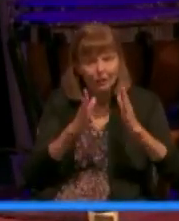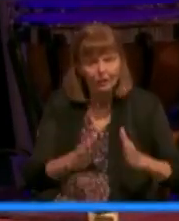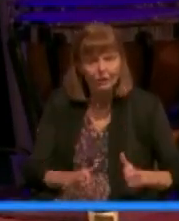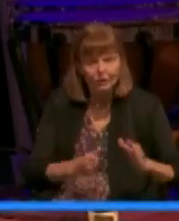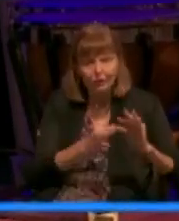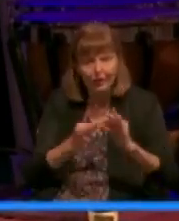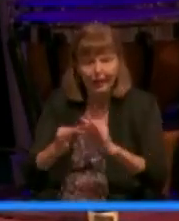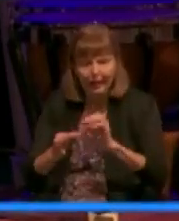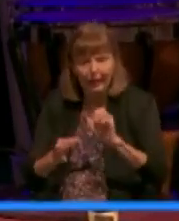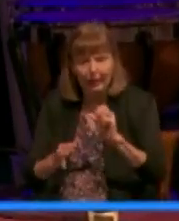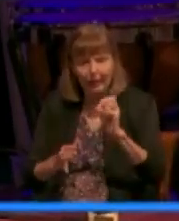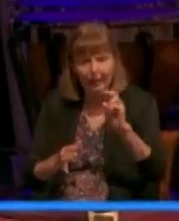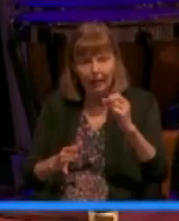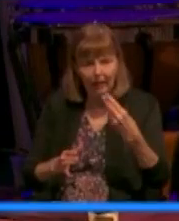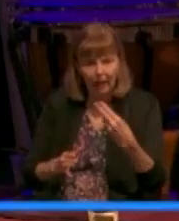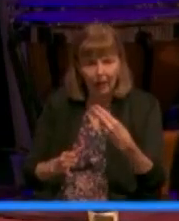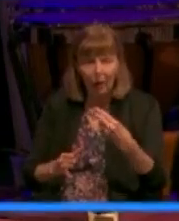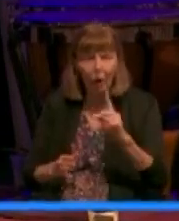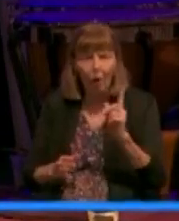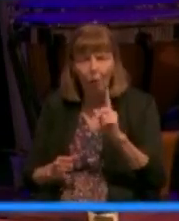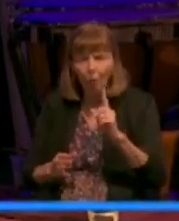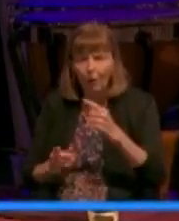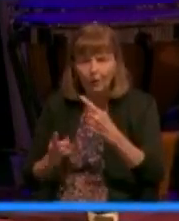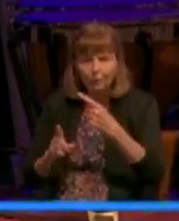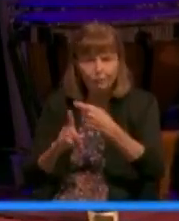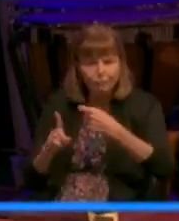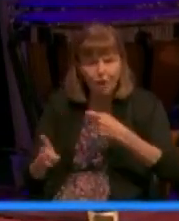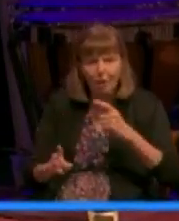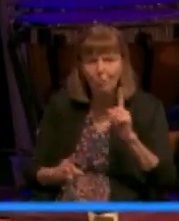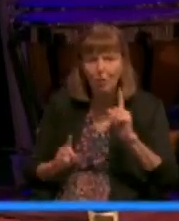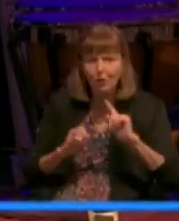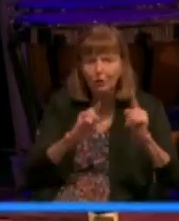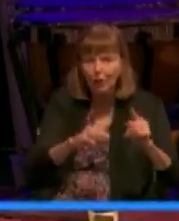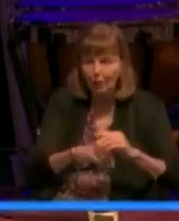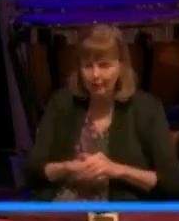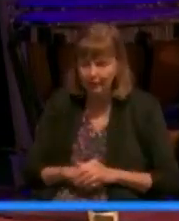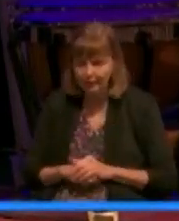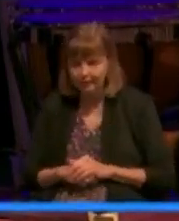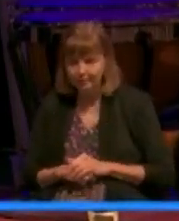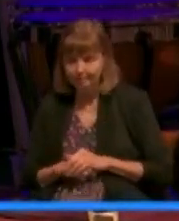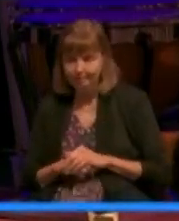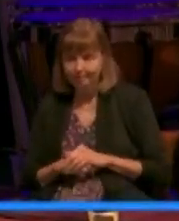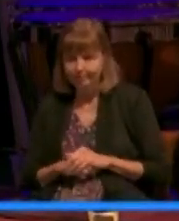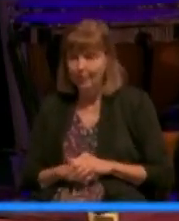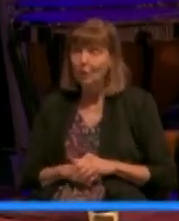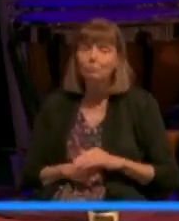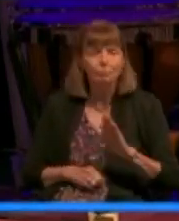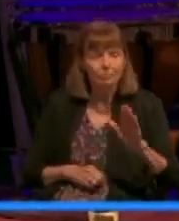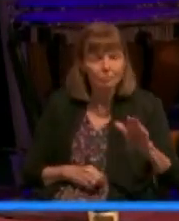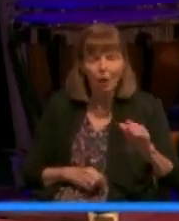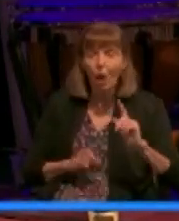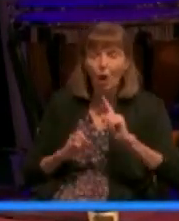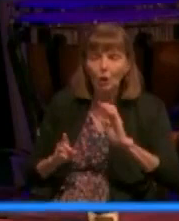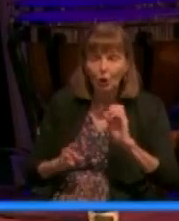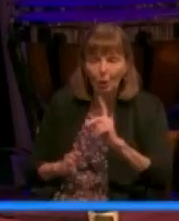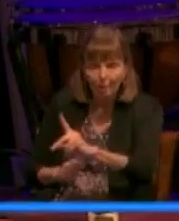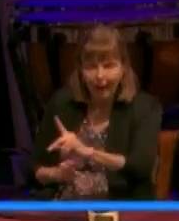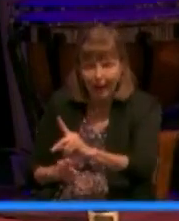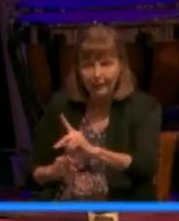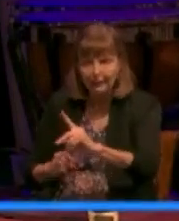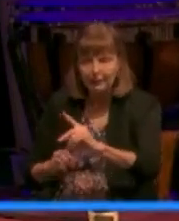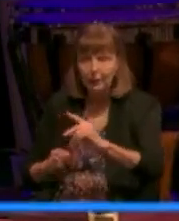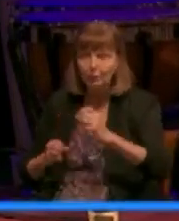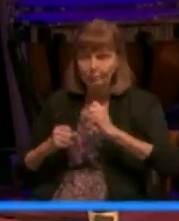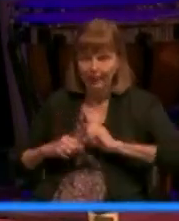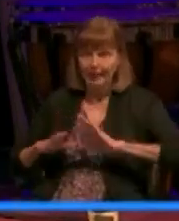are you going?" She said, "I am fleeing my mistress Sarah." The angel of the Lord said to her, "Return to your mistress and submit to her." The